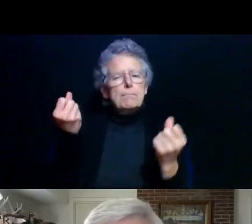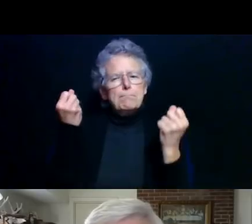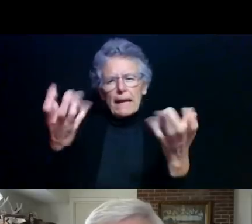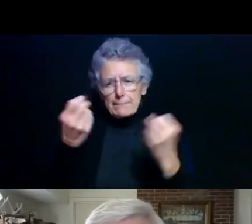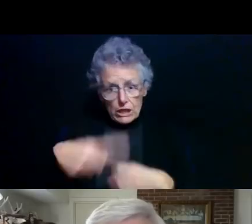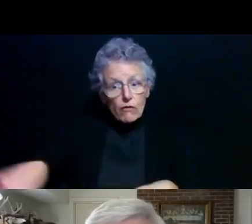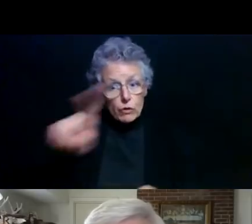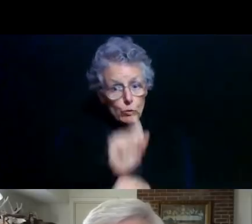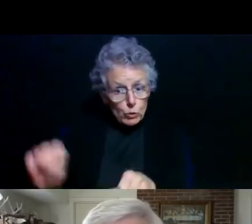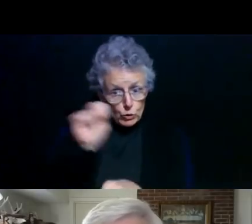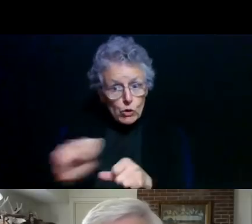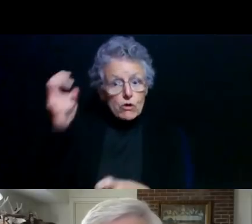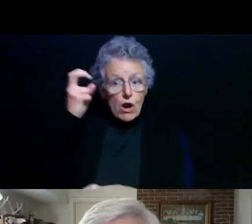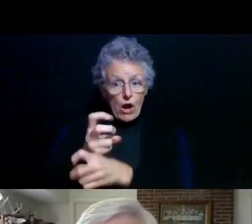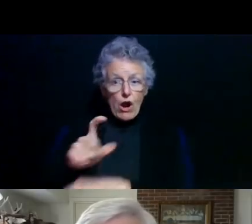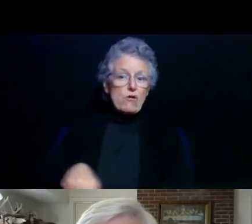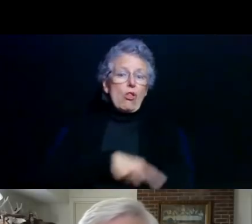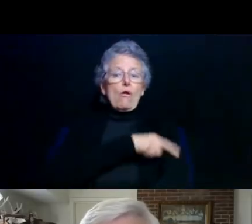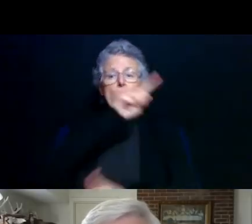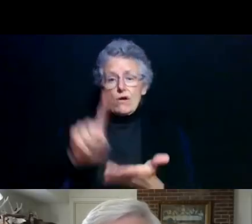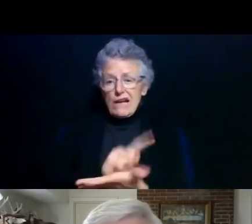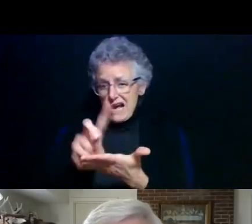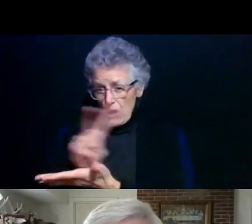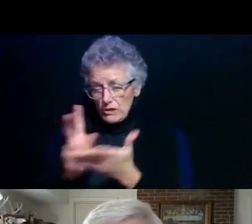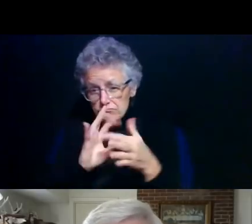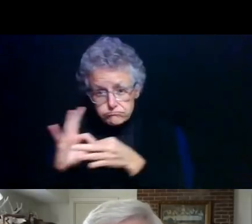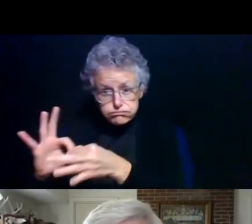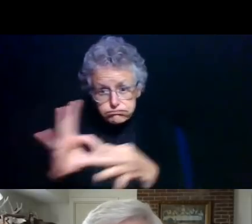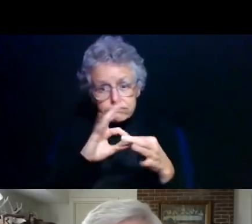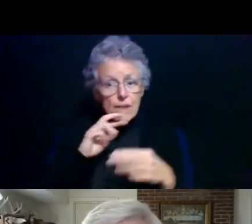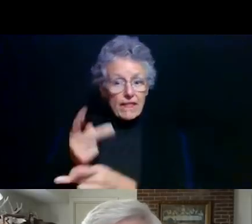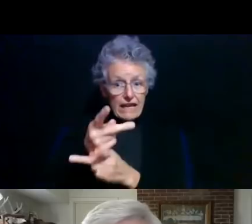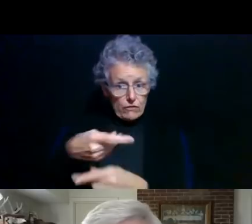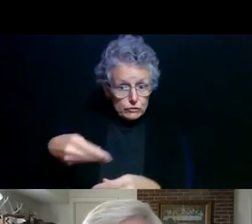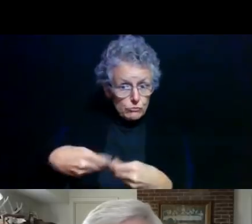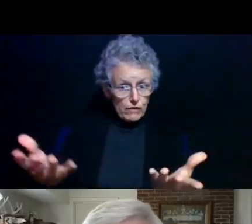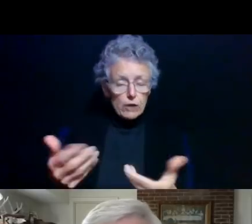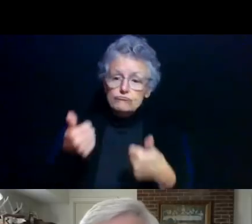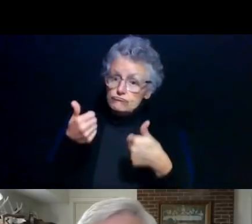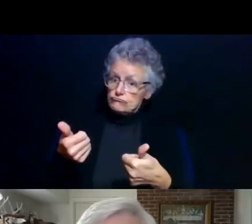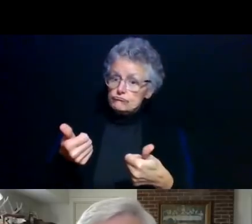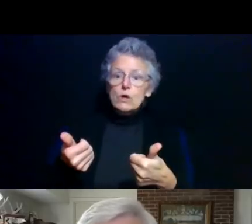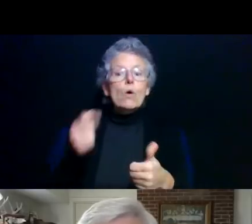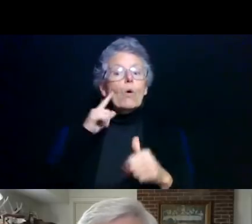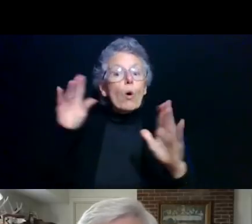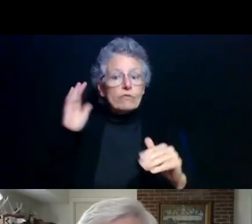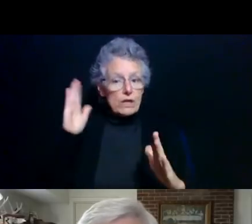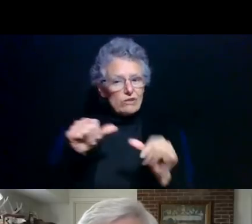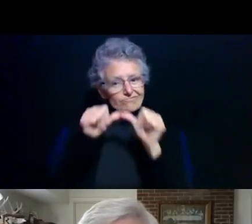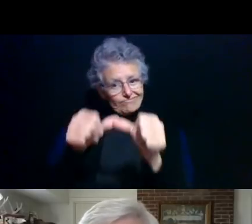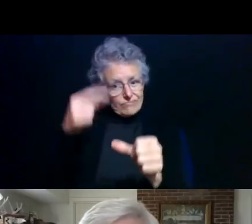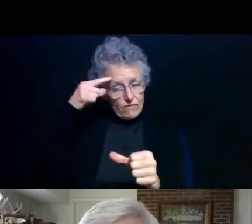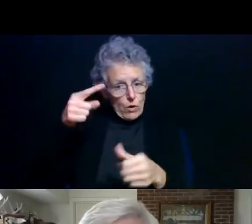you, the long hours, the coordination, and the care that you've provided. and hopefully that will continue for the remainder of this